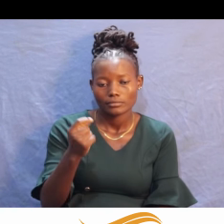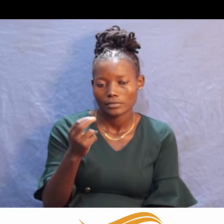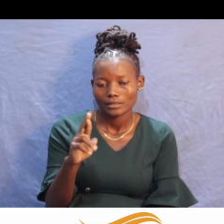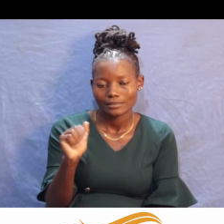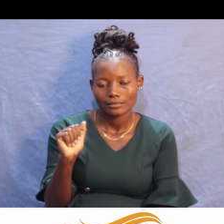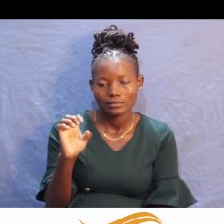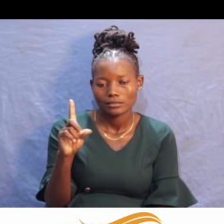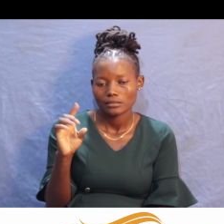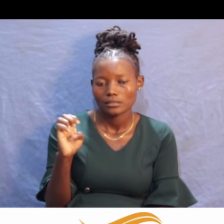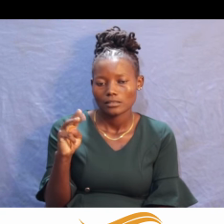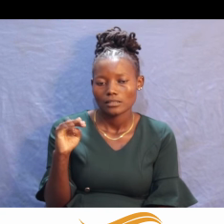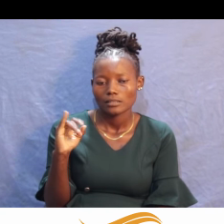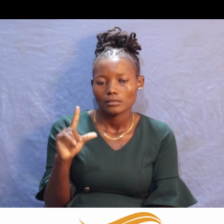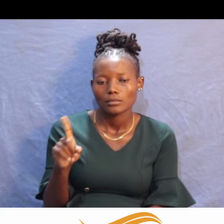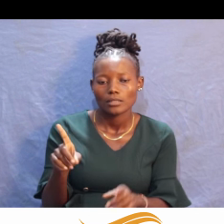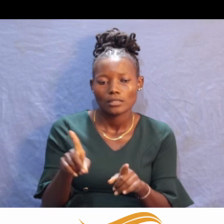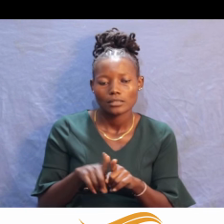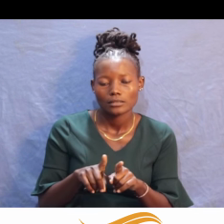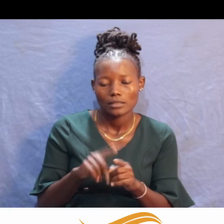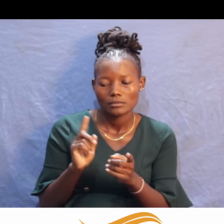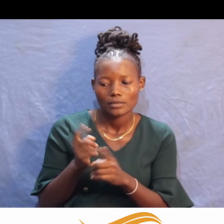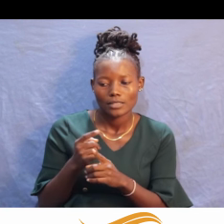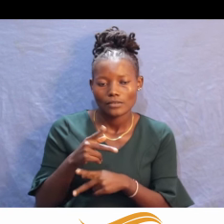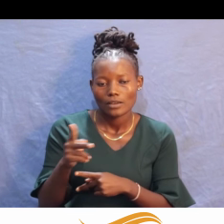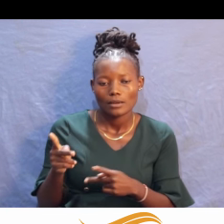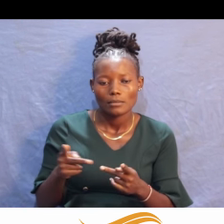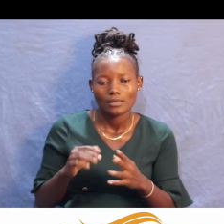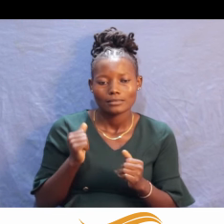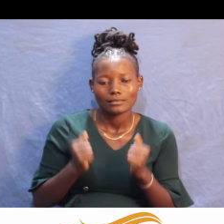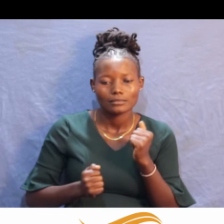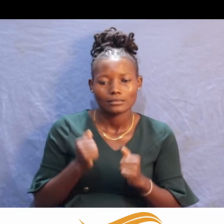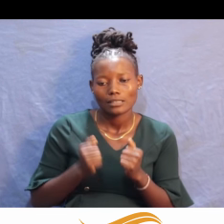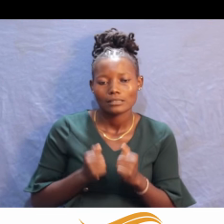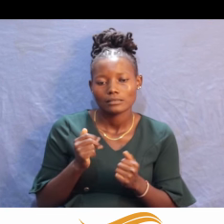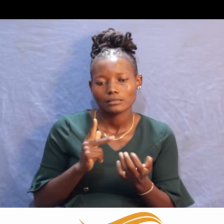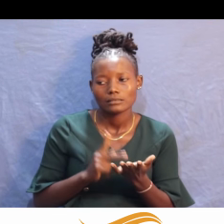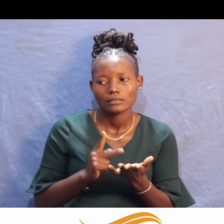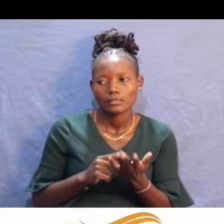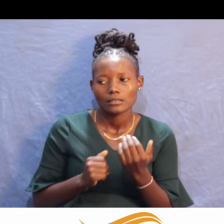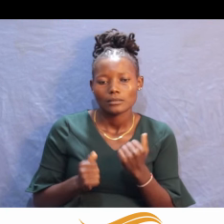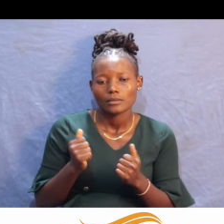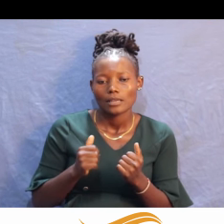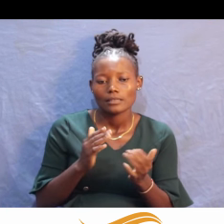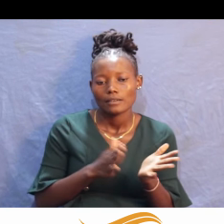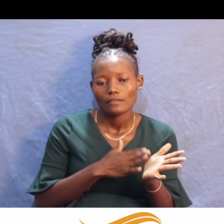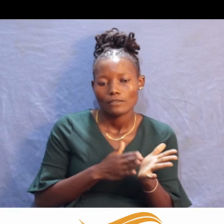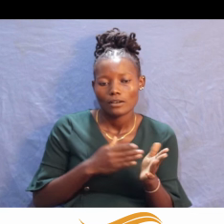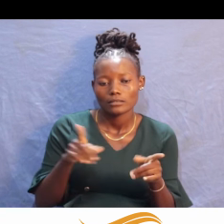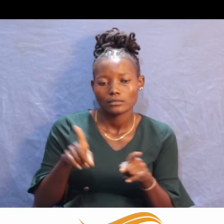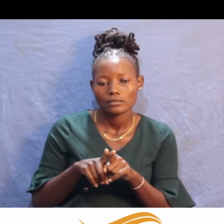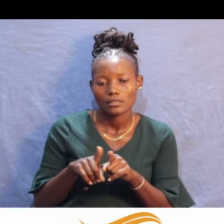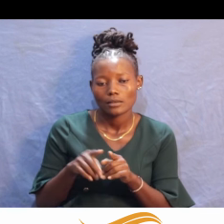at the side of the field. I take off running. If I keep running faster and faster and faster, I'm going